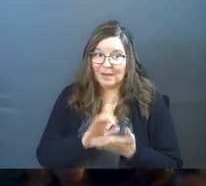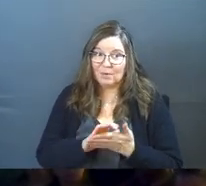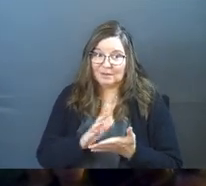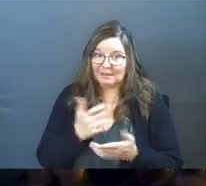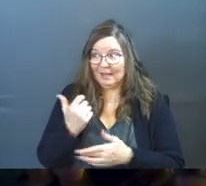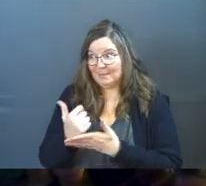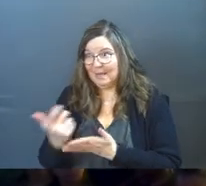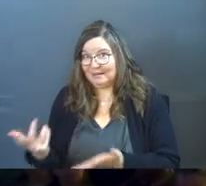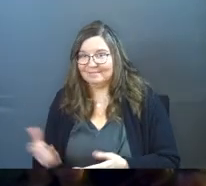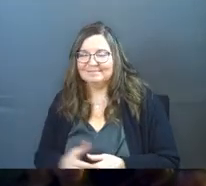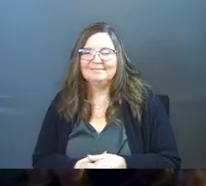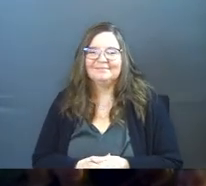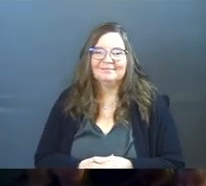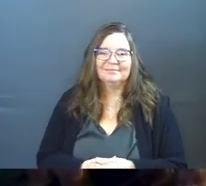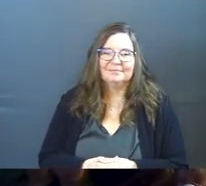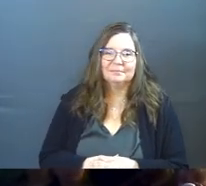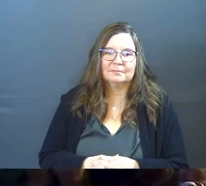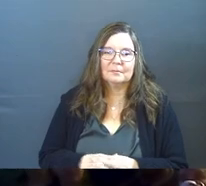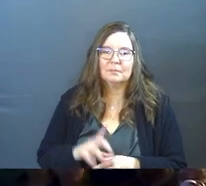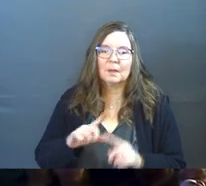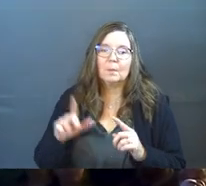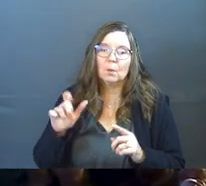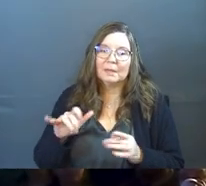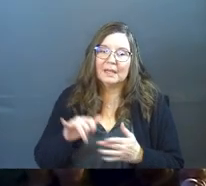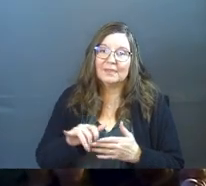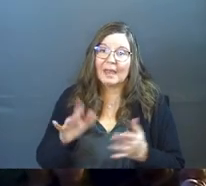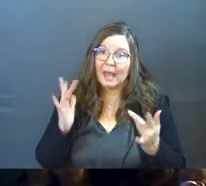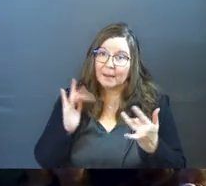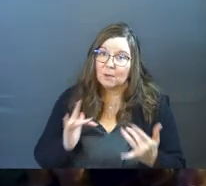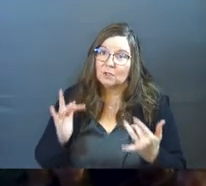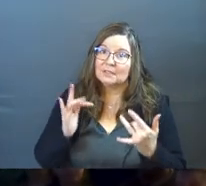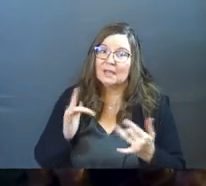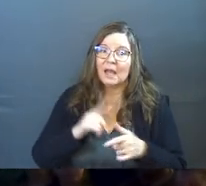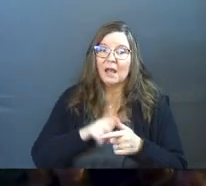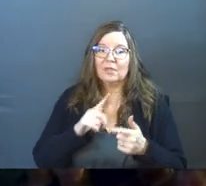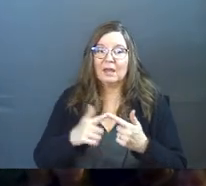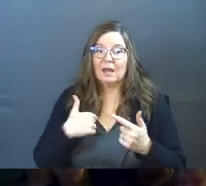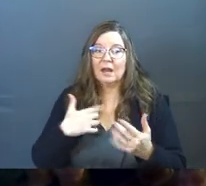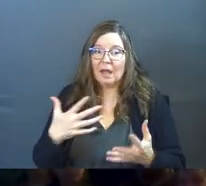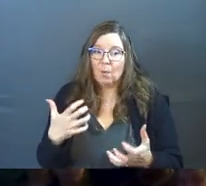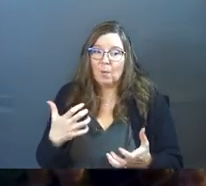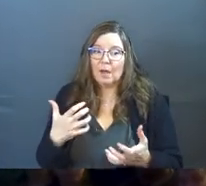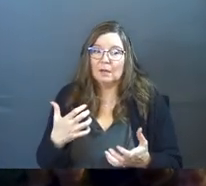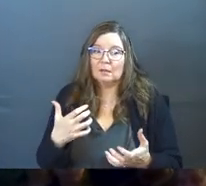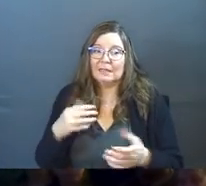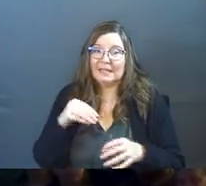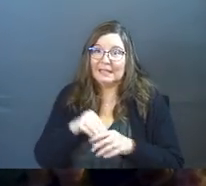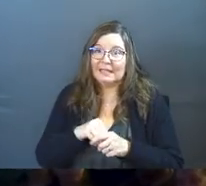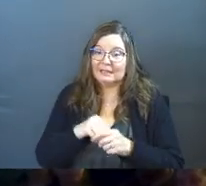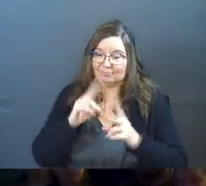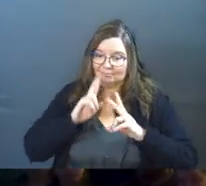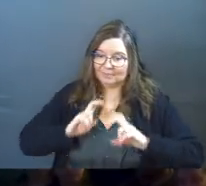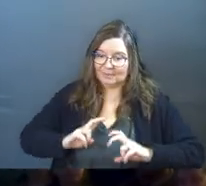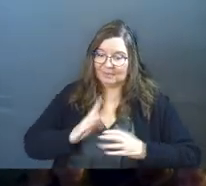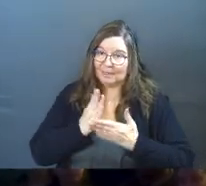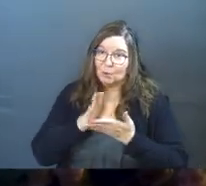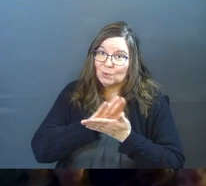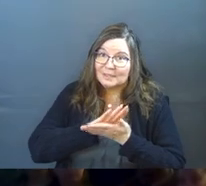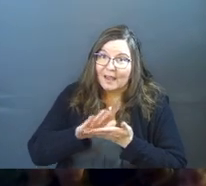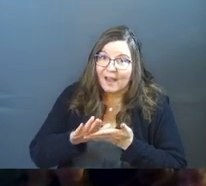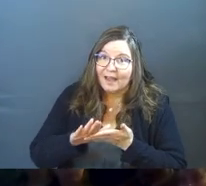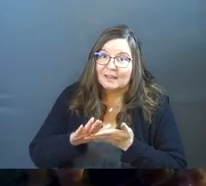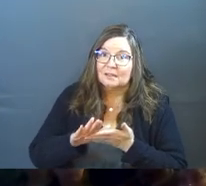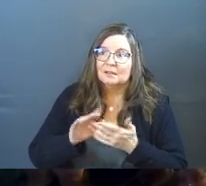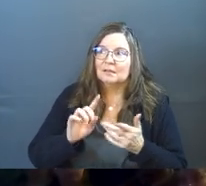she'd be like, amen. Yeah, she would second that. But we need that mercy. And then I want to be into me see with somebody who's kind